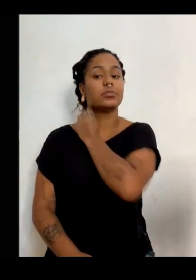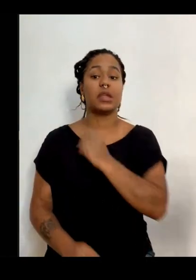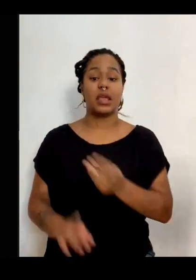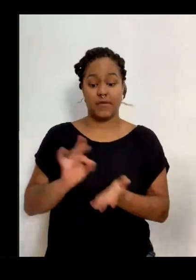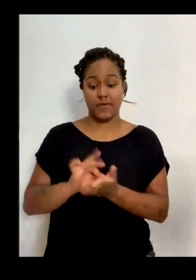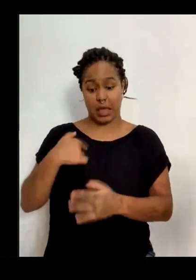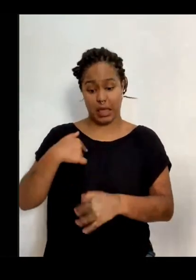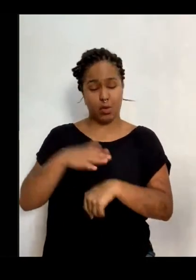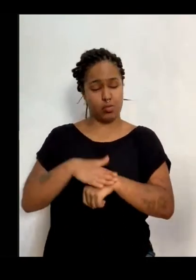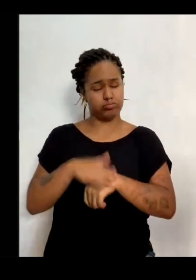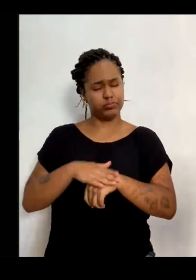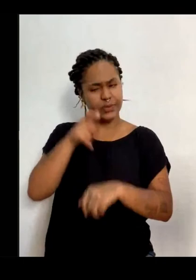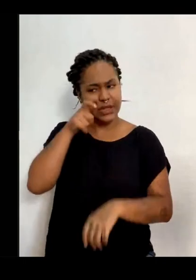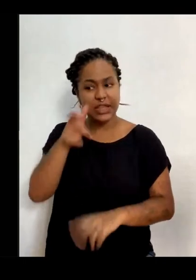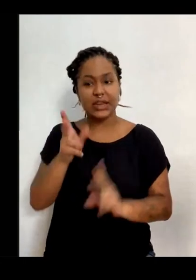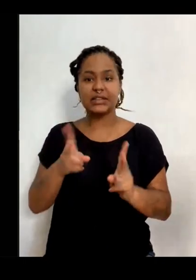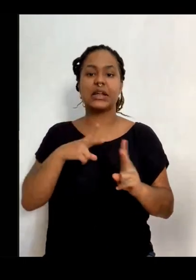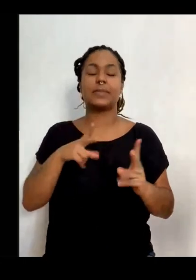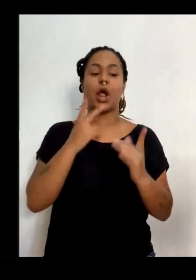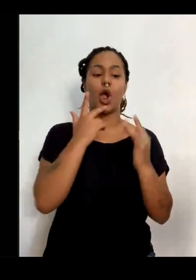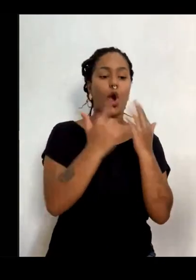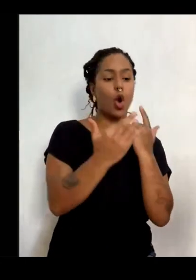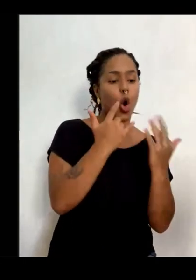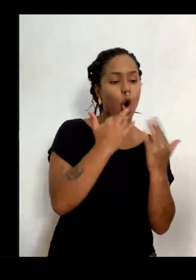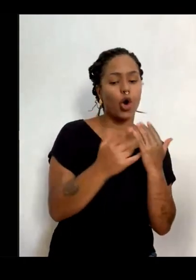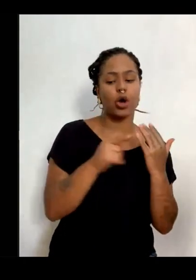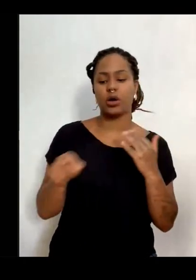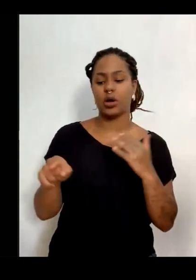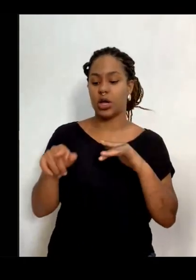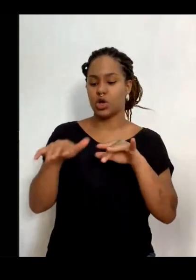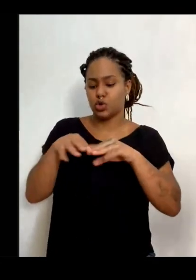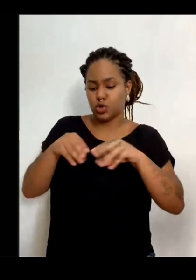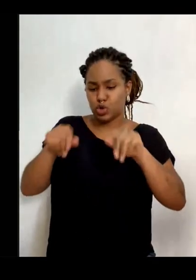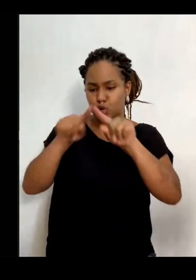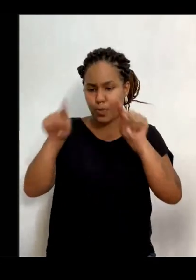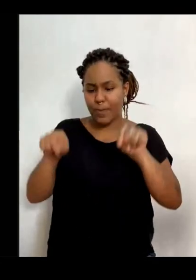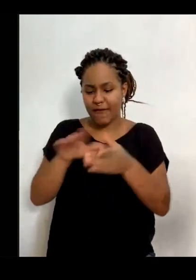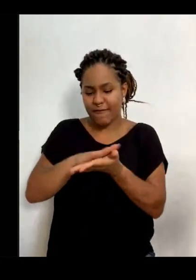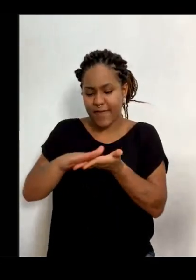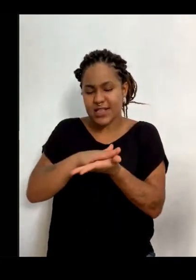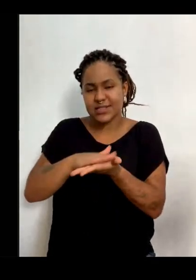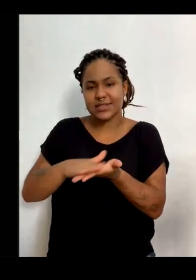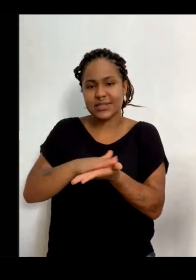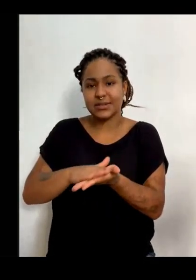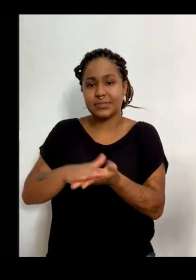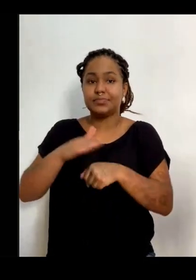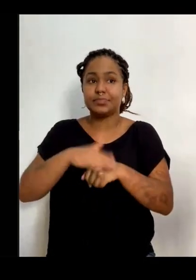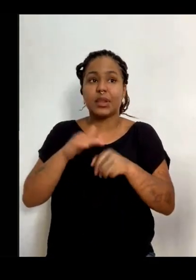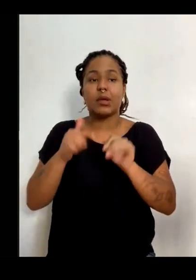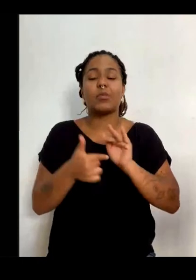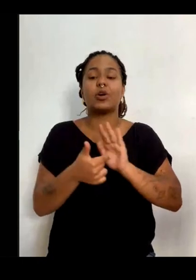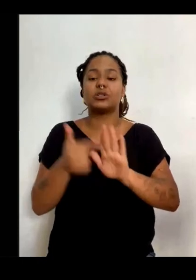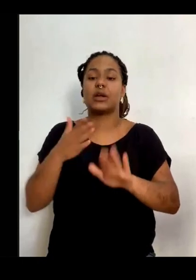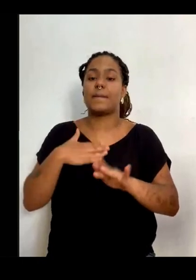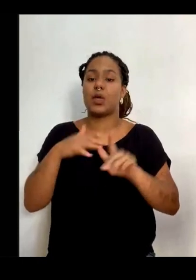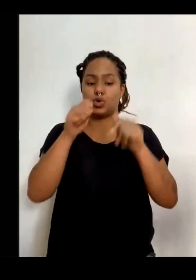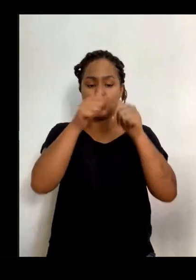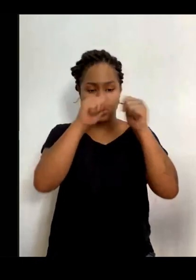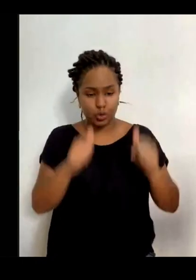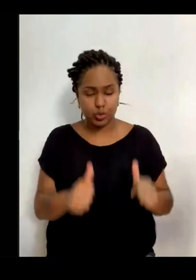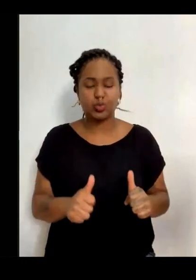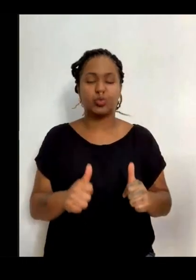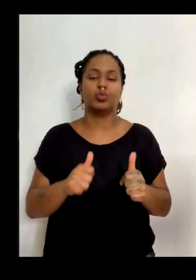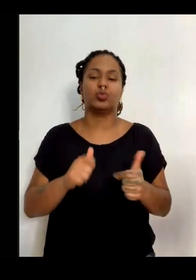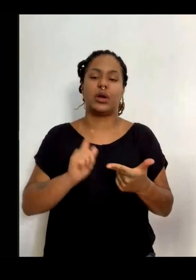was apparent in my paintings my sculptures and my early atmospheres of course at a certain point